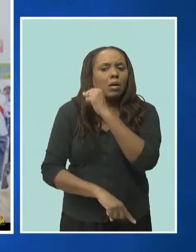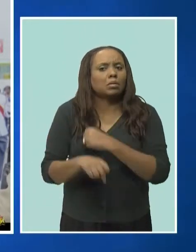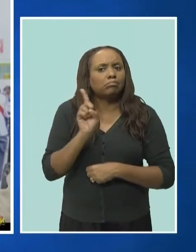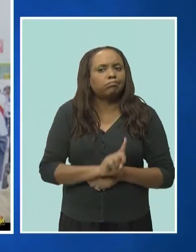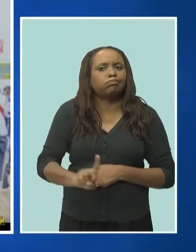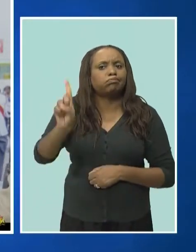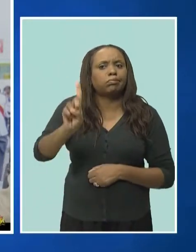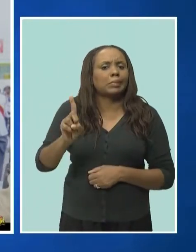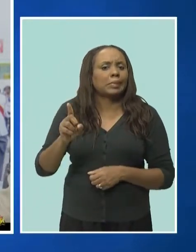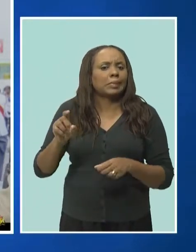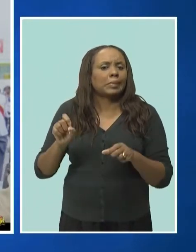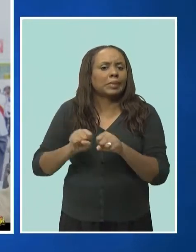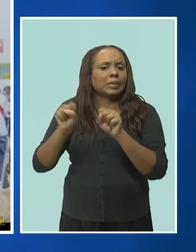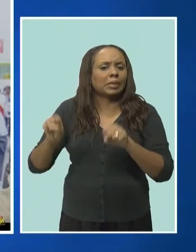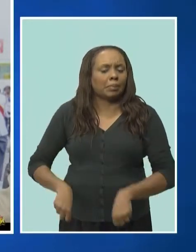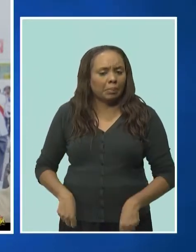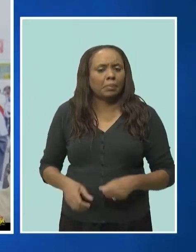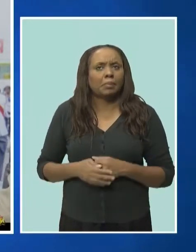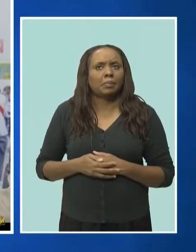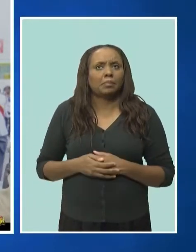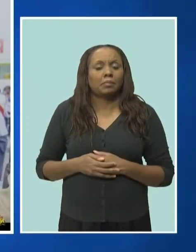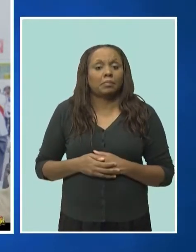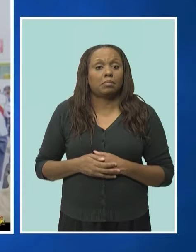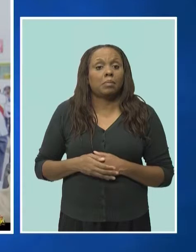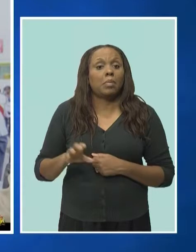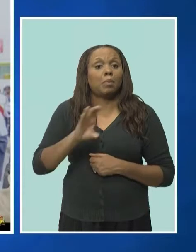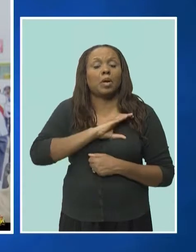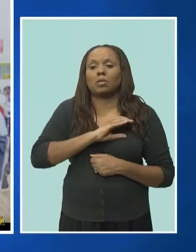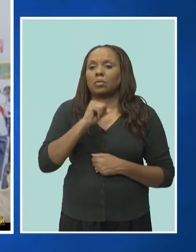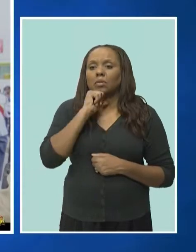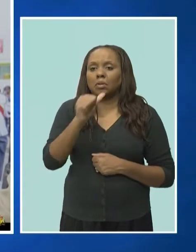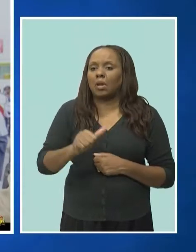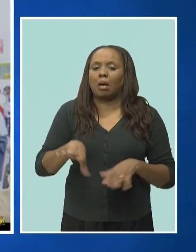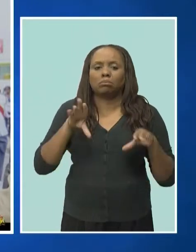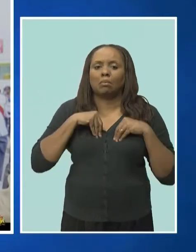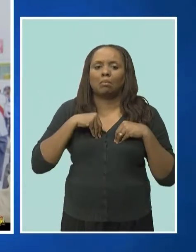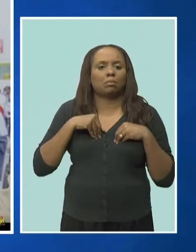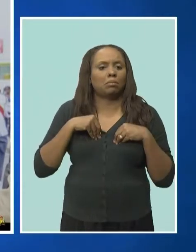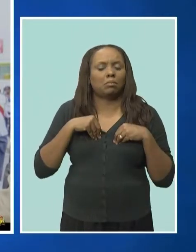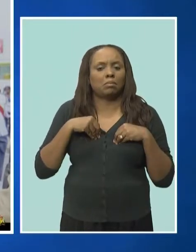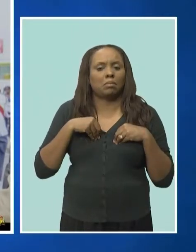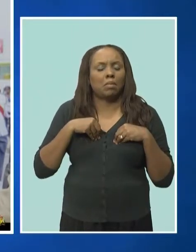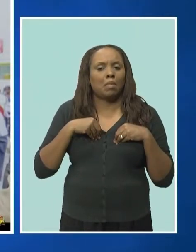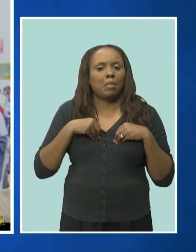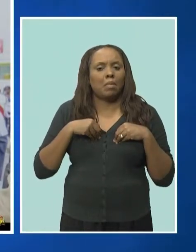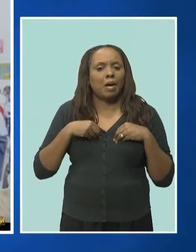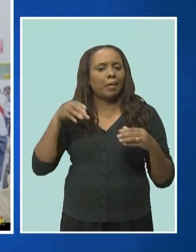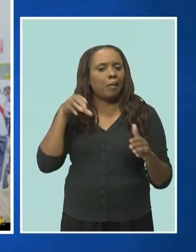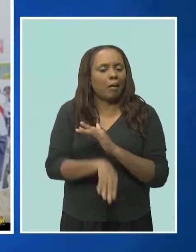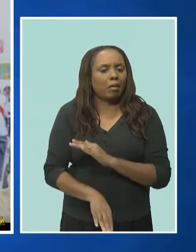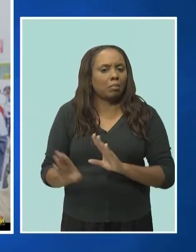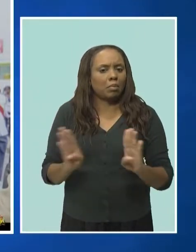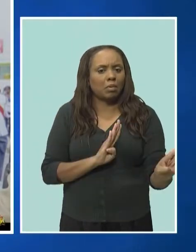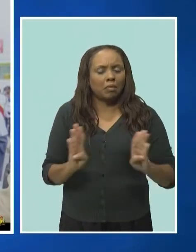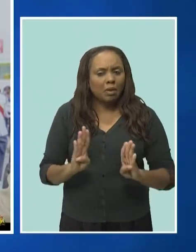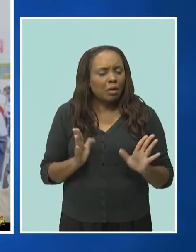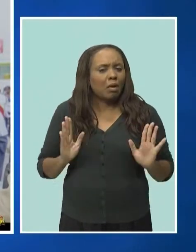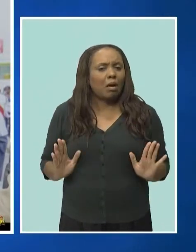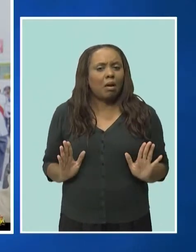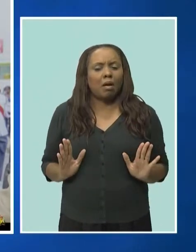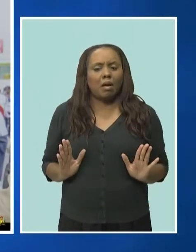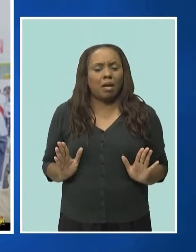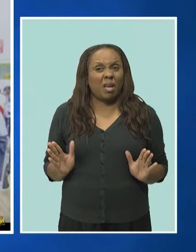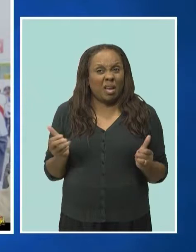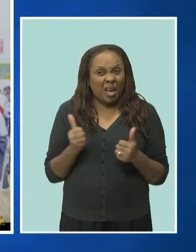Let me say that the Barbados Police Service will not tolerate any behavior and will bring the strongest arm